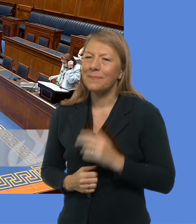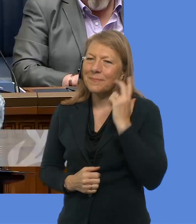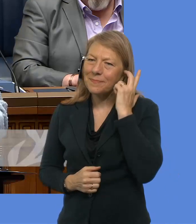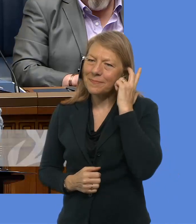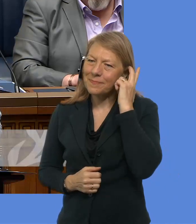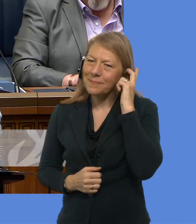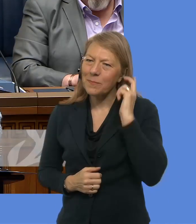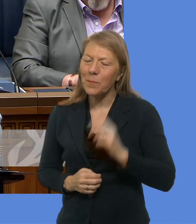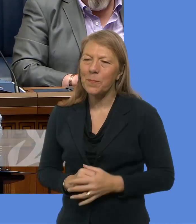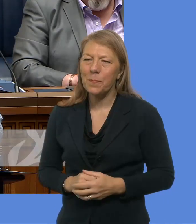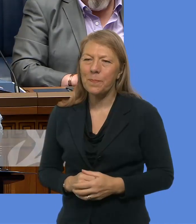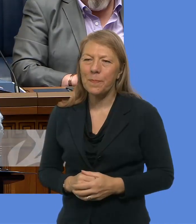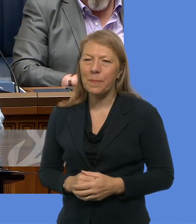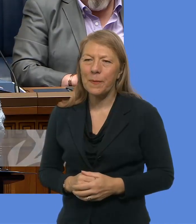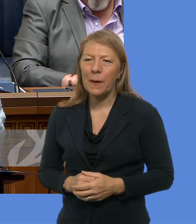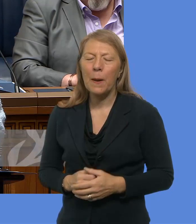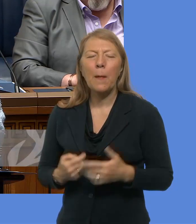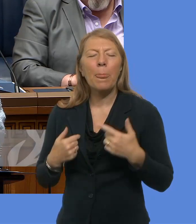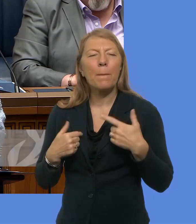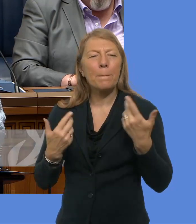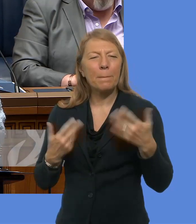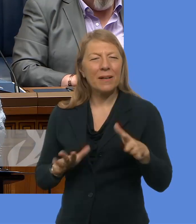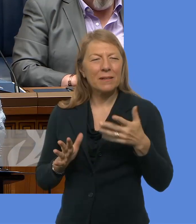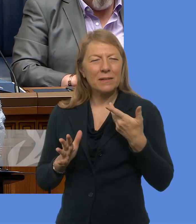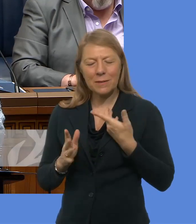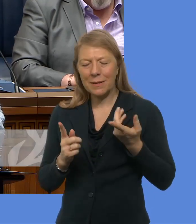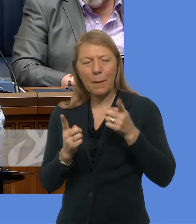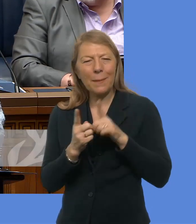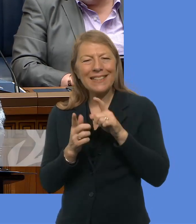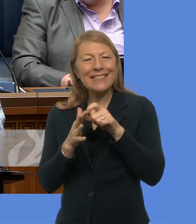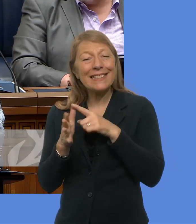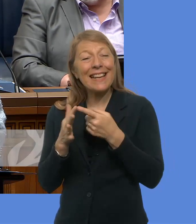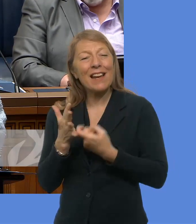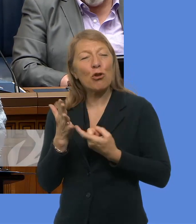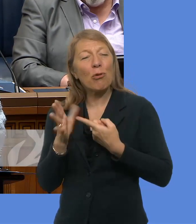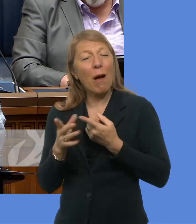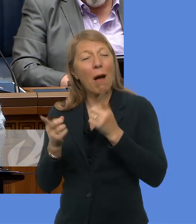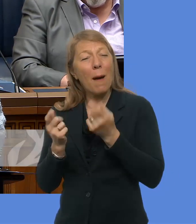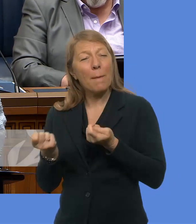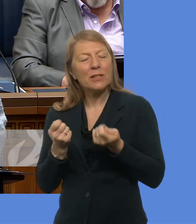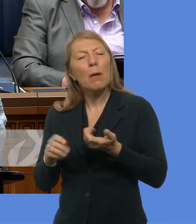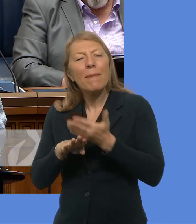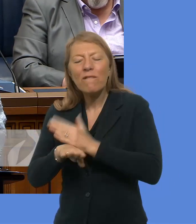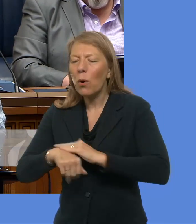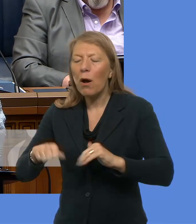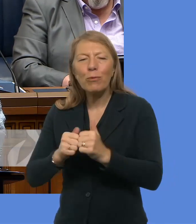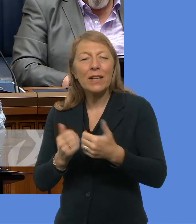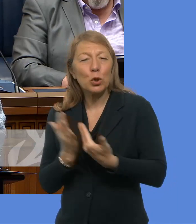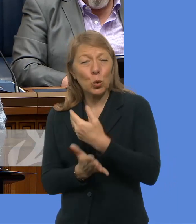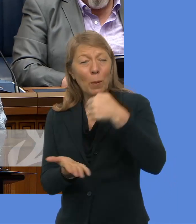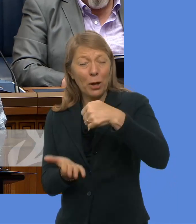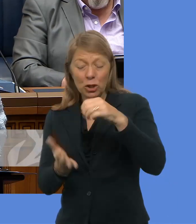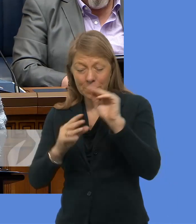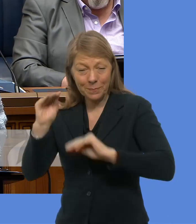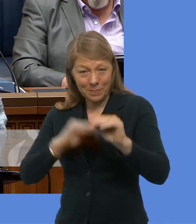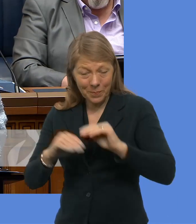During my discussions with the DAERA Minister prior to the setting of the budget, the Minister indicated that he had written to the DEFRA